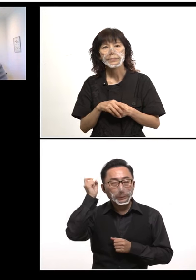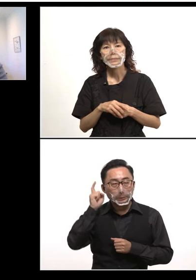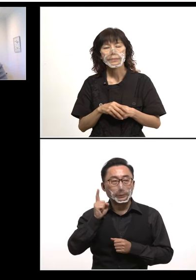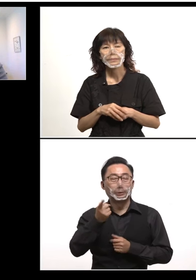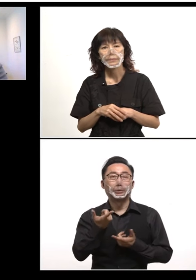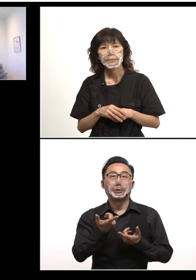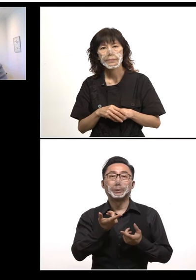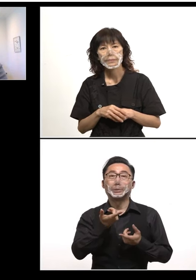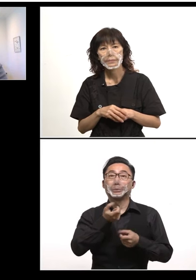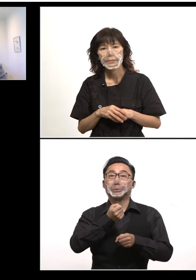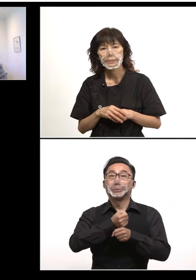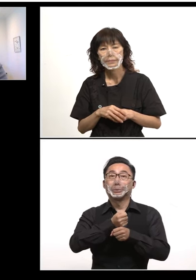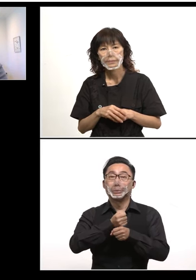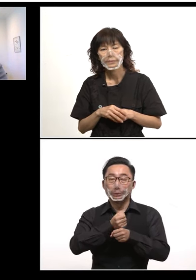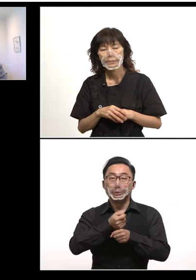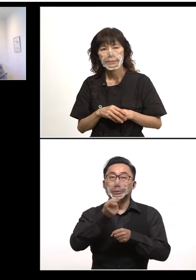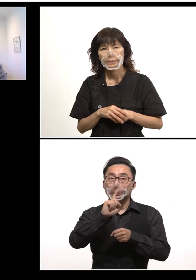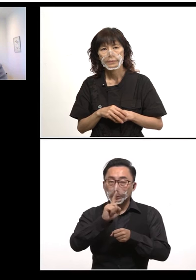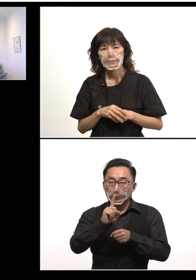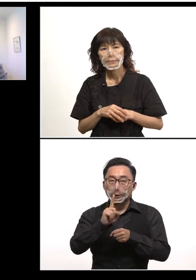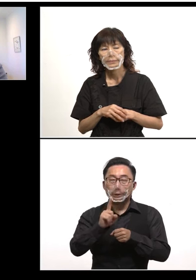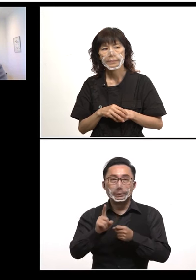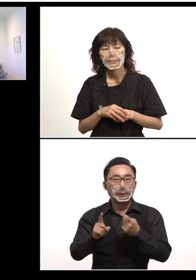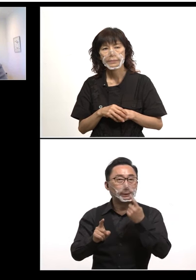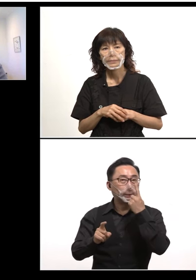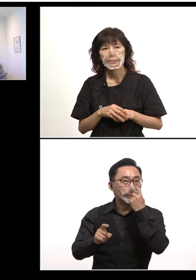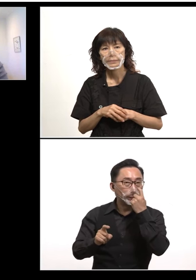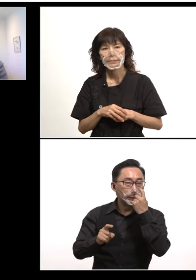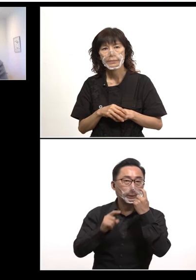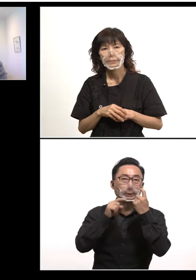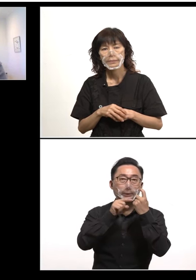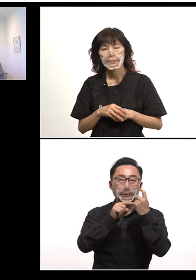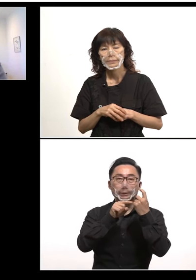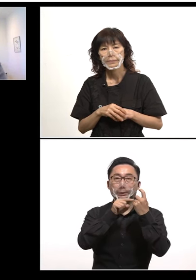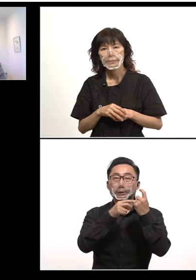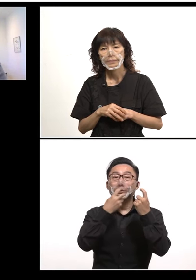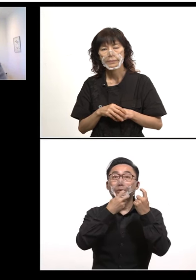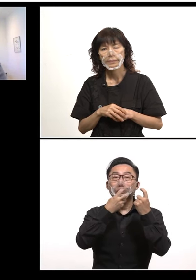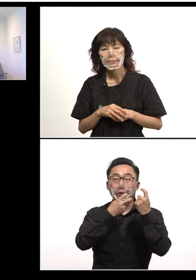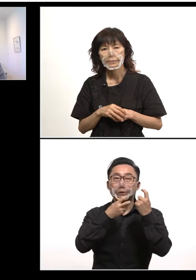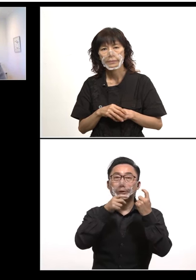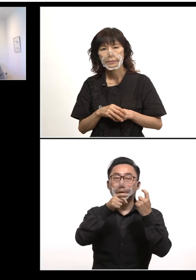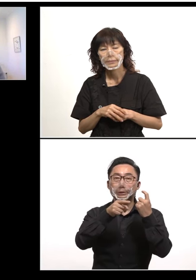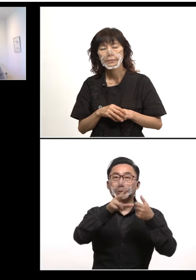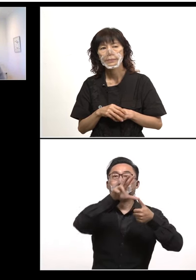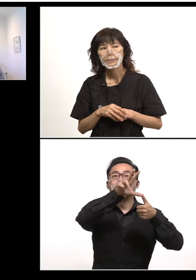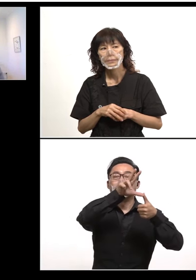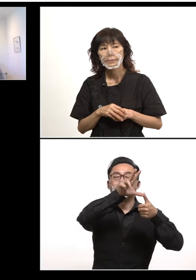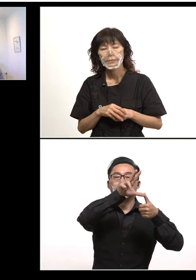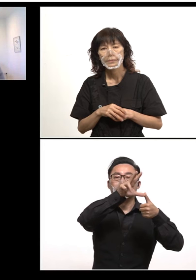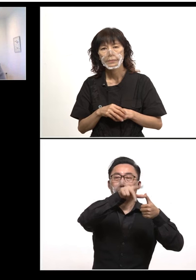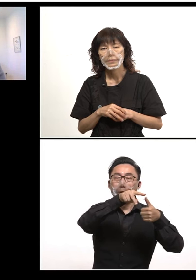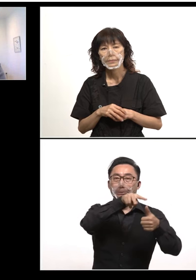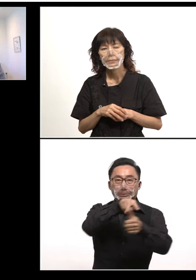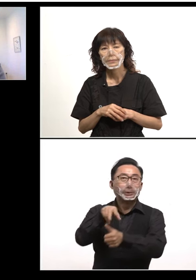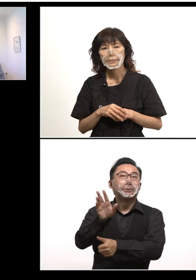not allowing English to dominate the stage, because we wanted it to be led by the British Sign